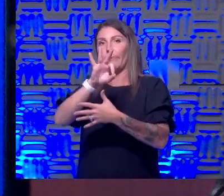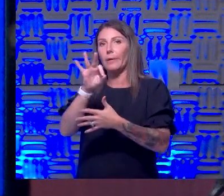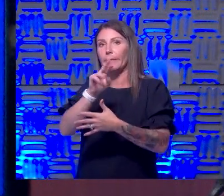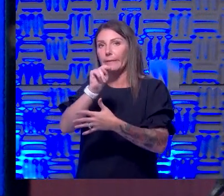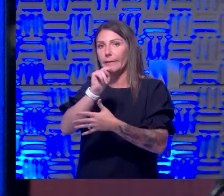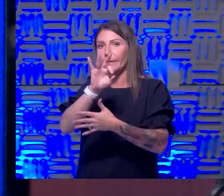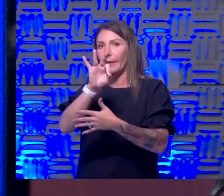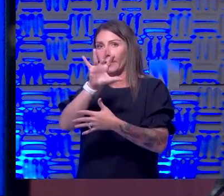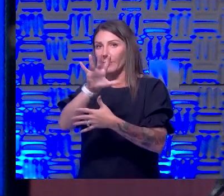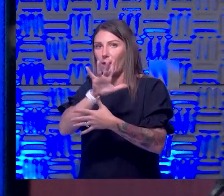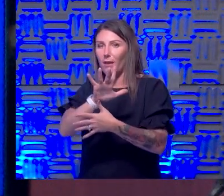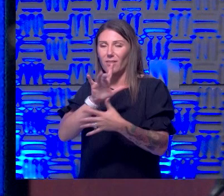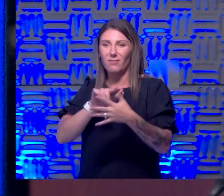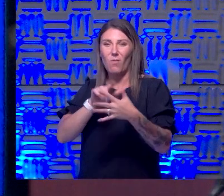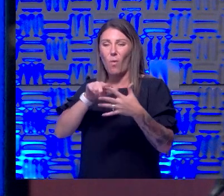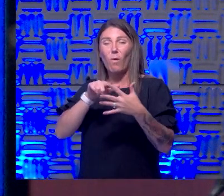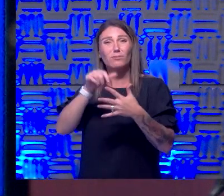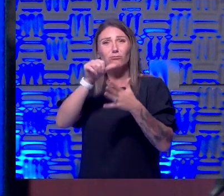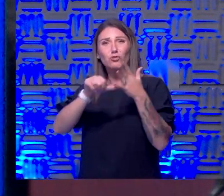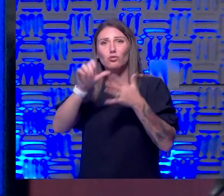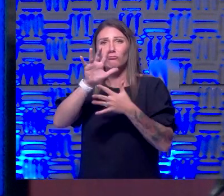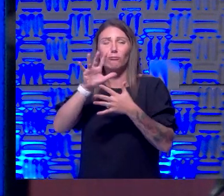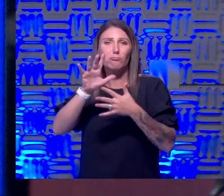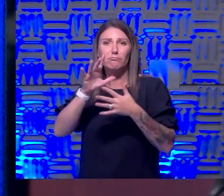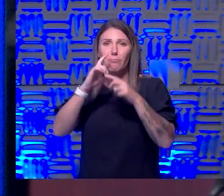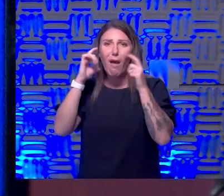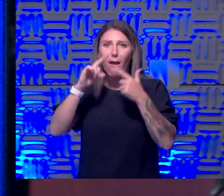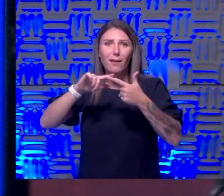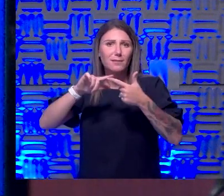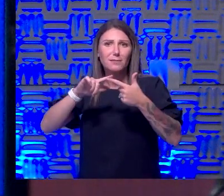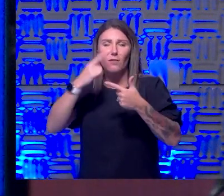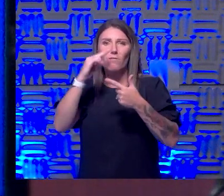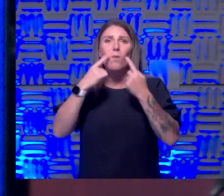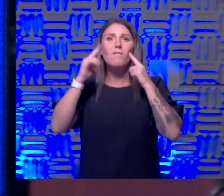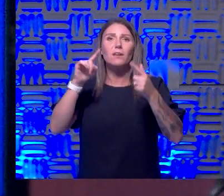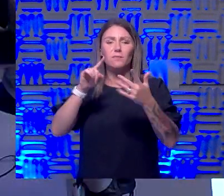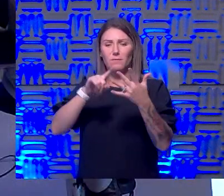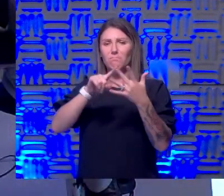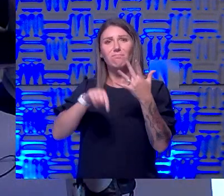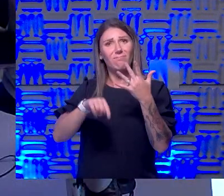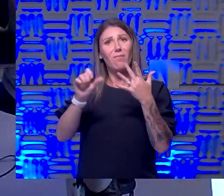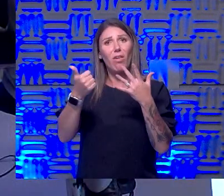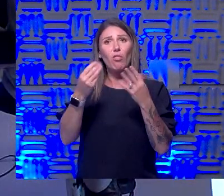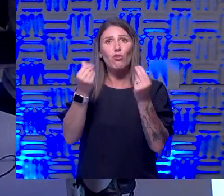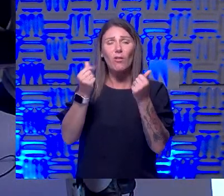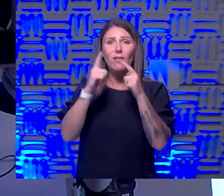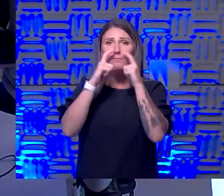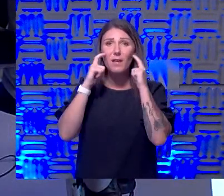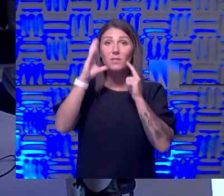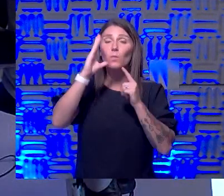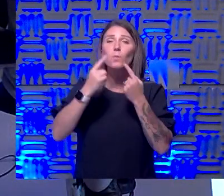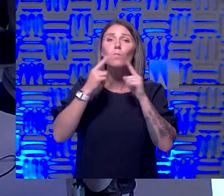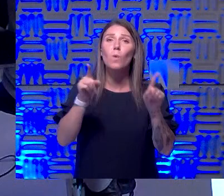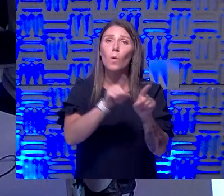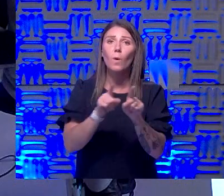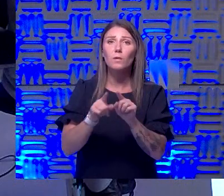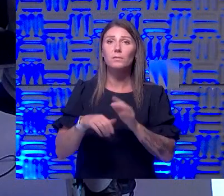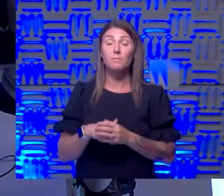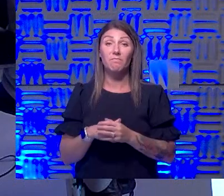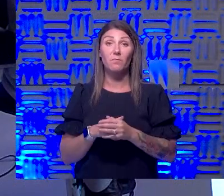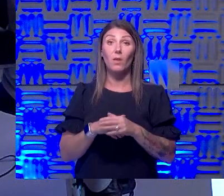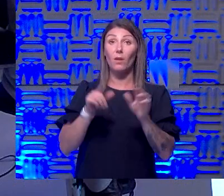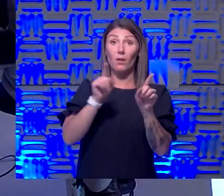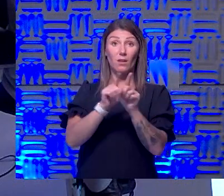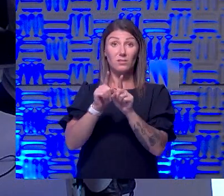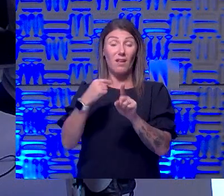an N95 or a surgical mask for it to be effective. These cloth masks will work. And as an aside, I haven't even been